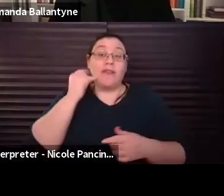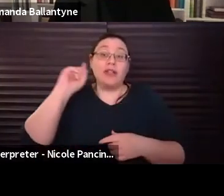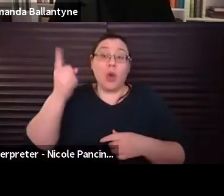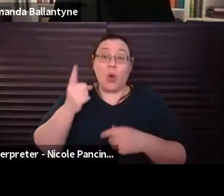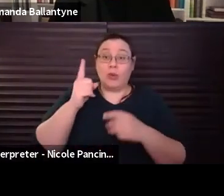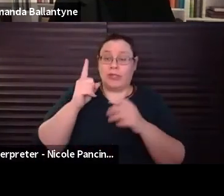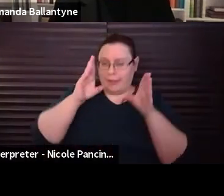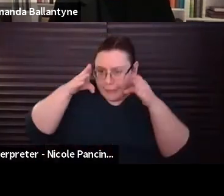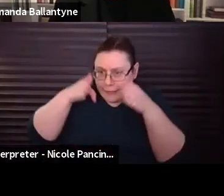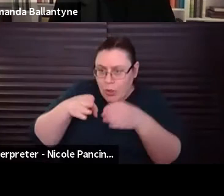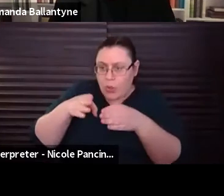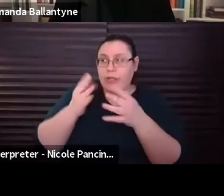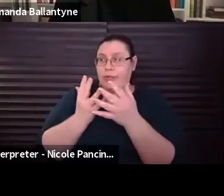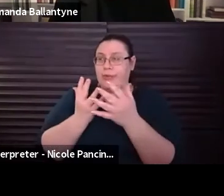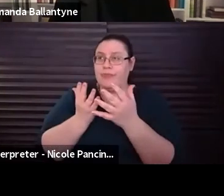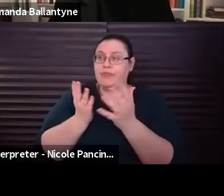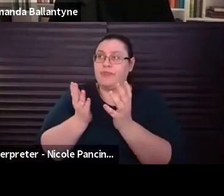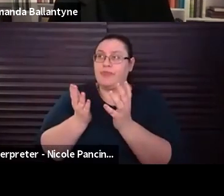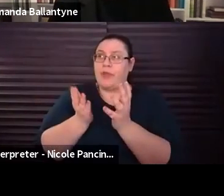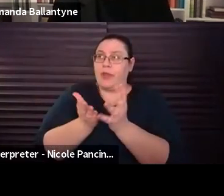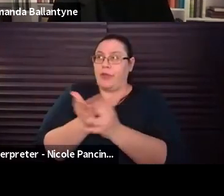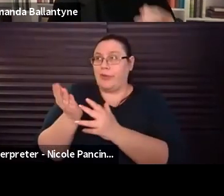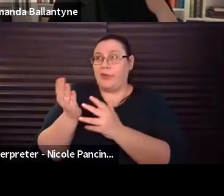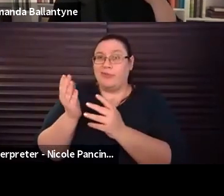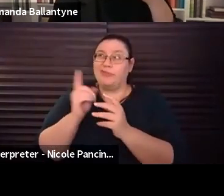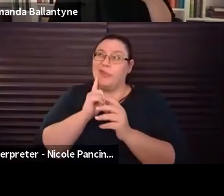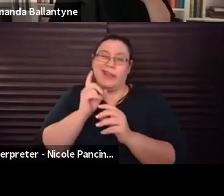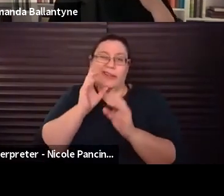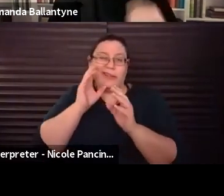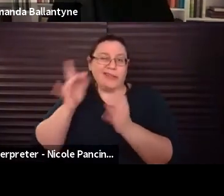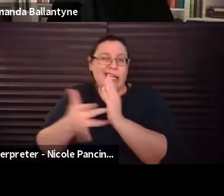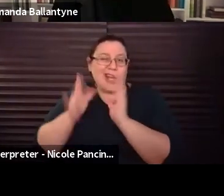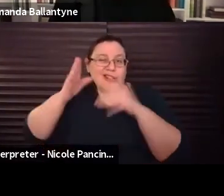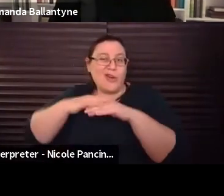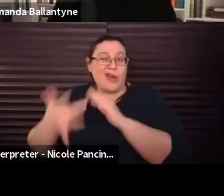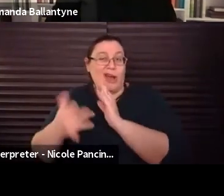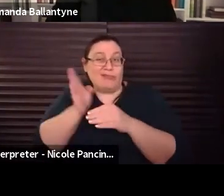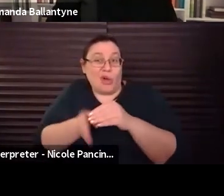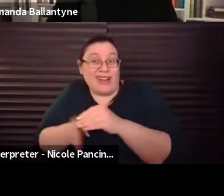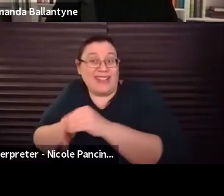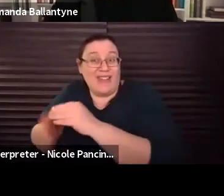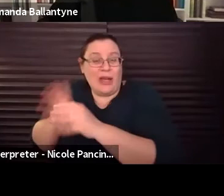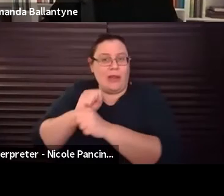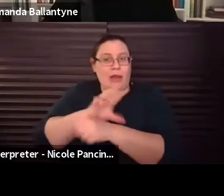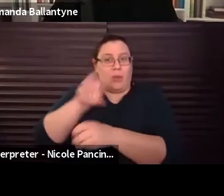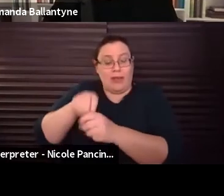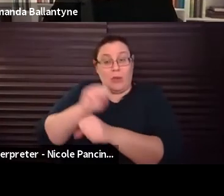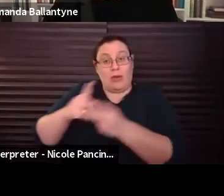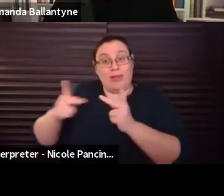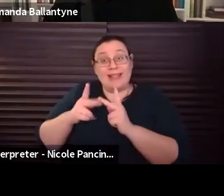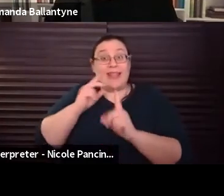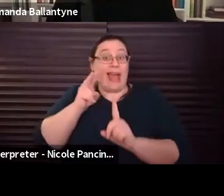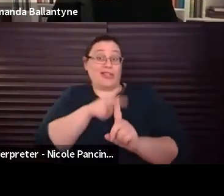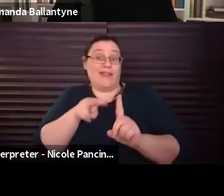issue through what is mostly productivity technology inside of workplaces, then the impact that this surveillance technology